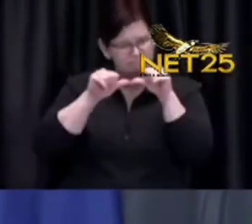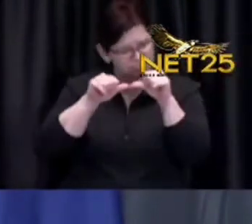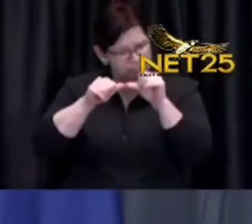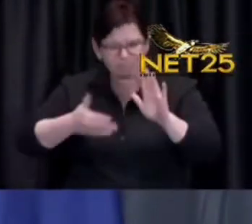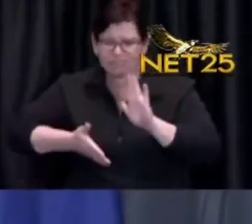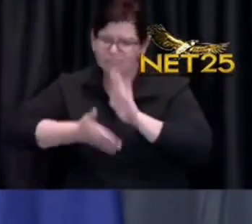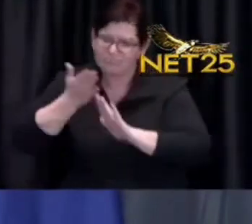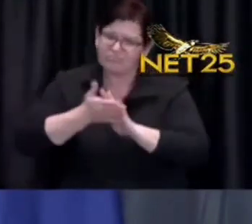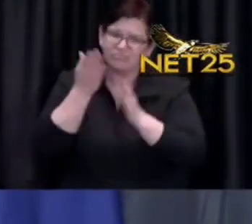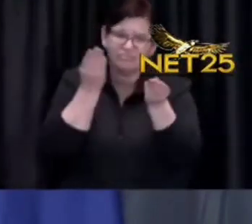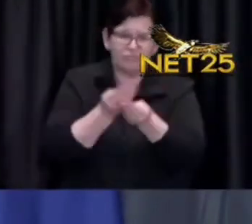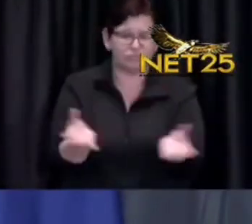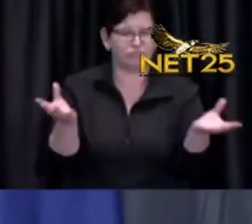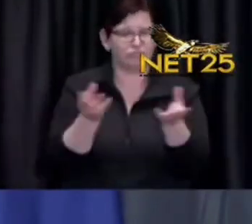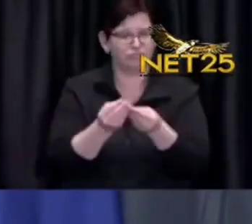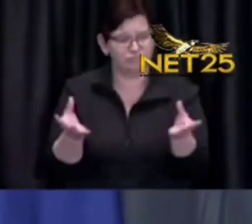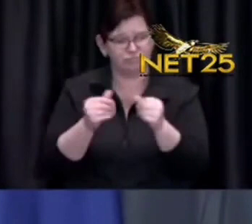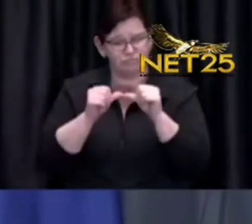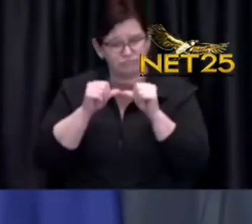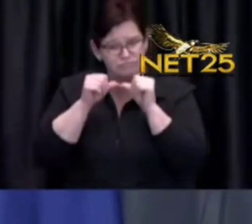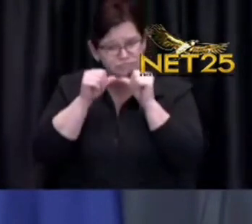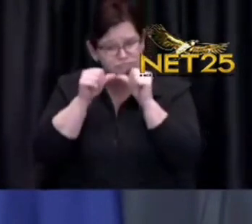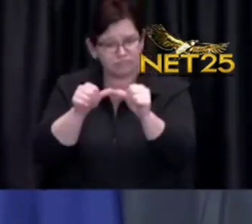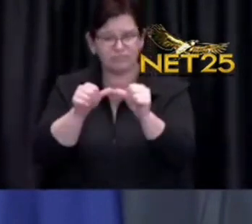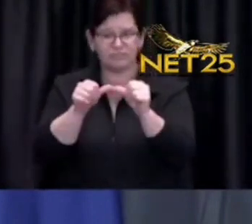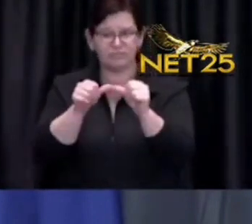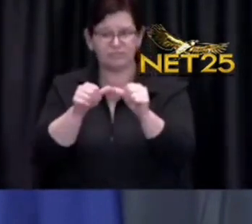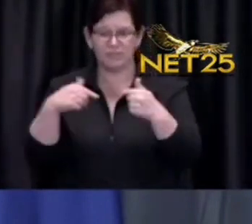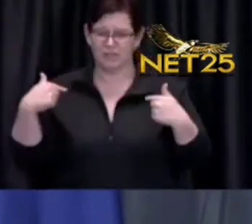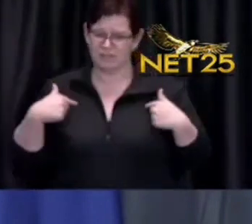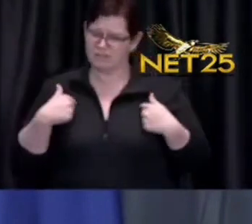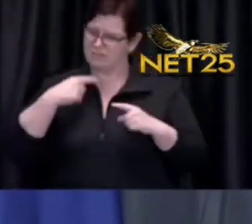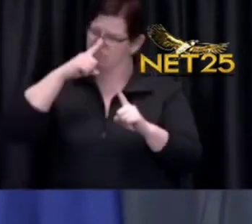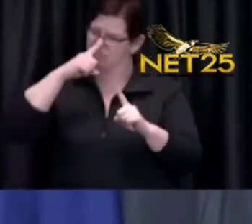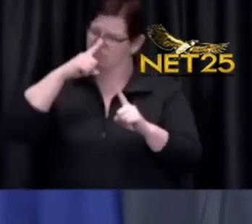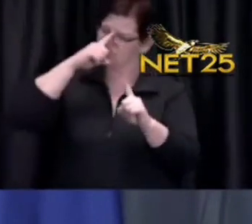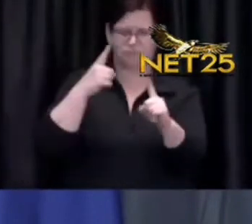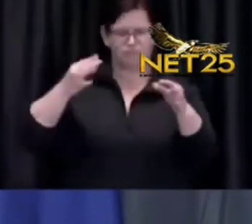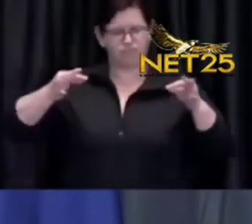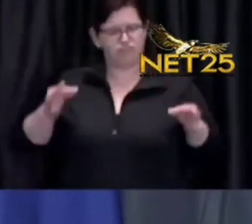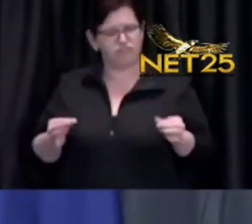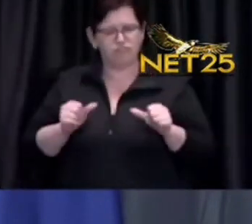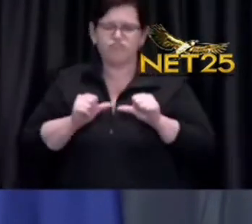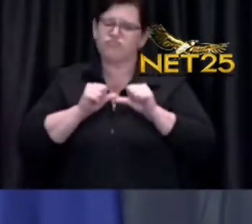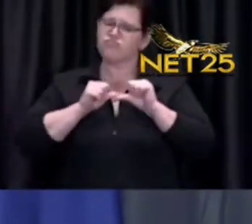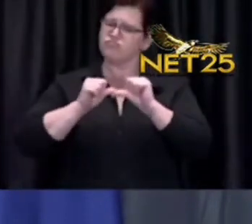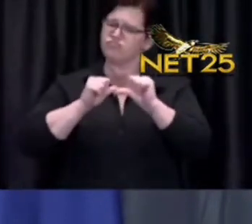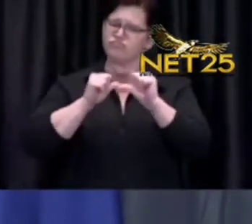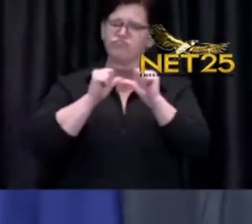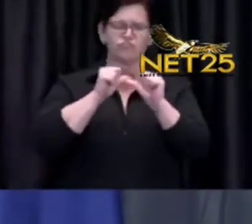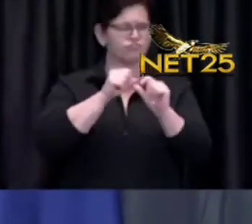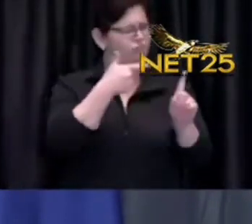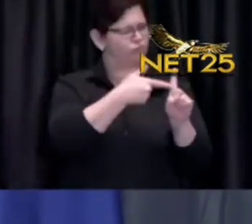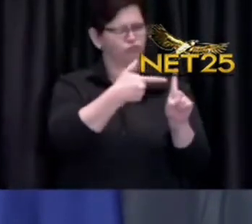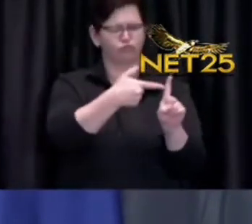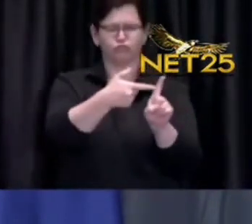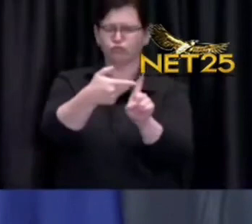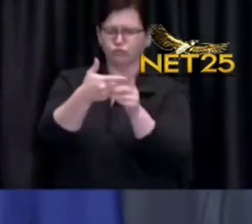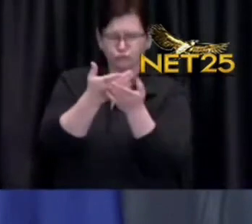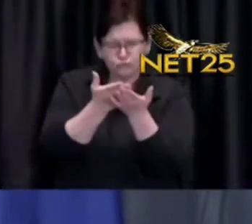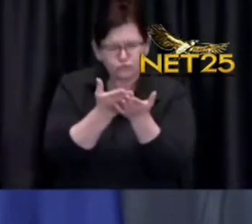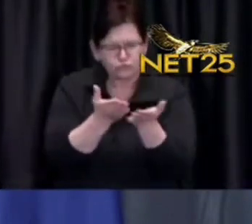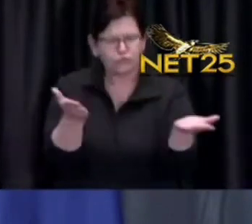done. I am determined with my colleagues to make sure that we continue to vaccinate as many residents as supply